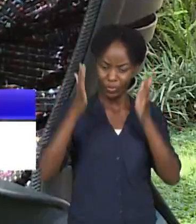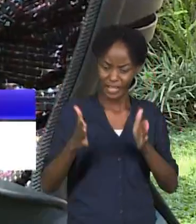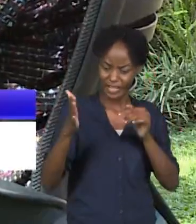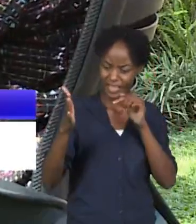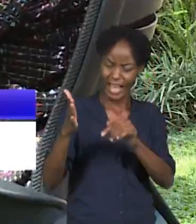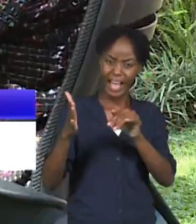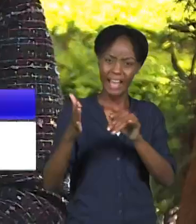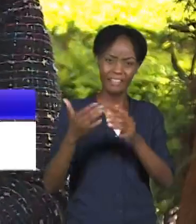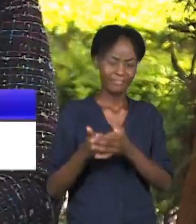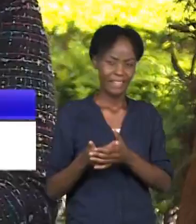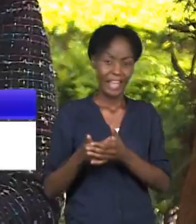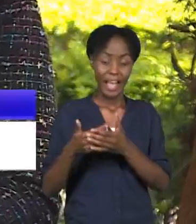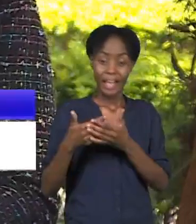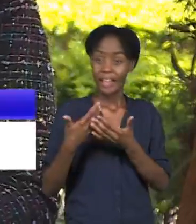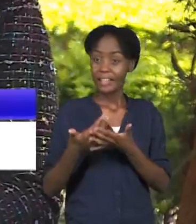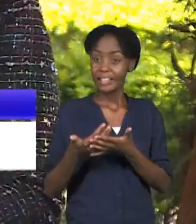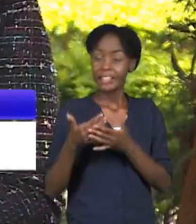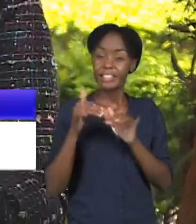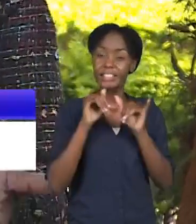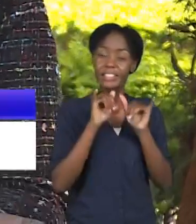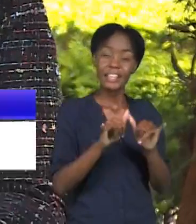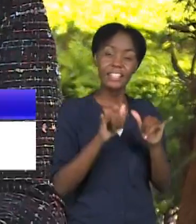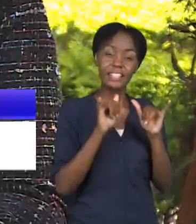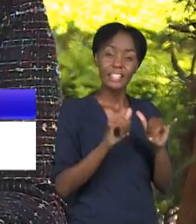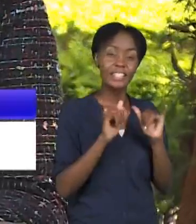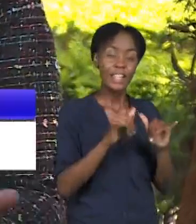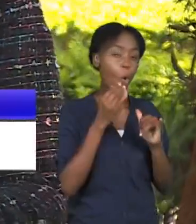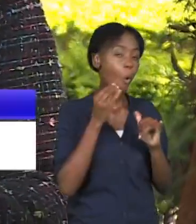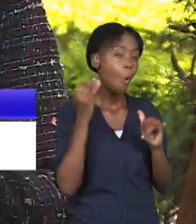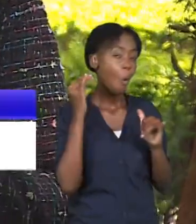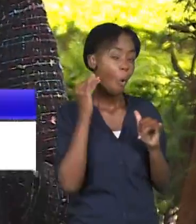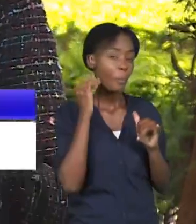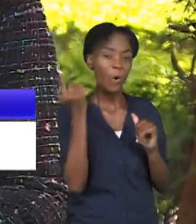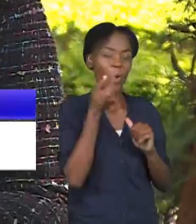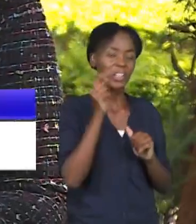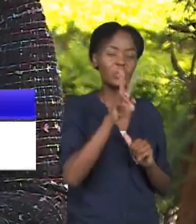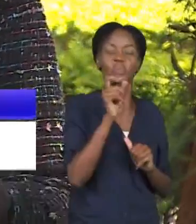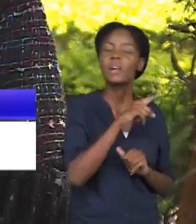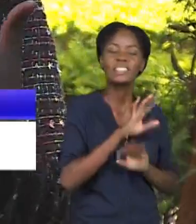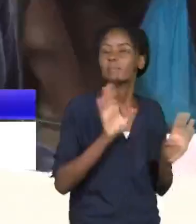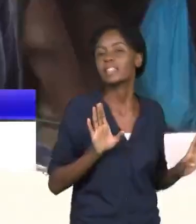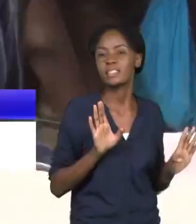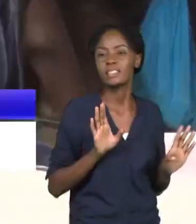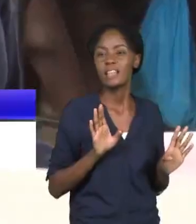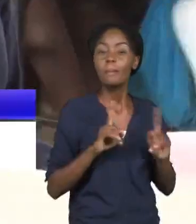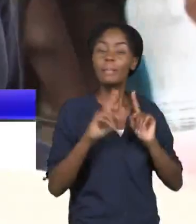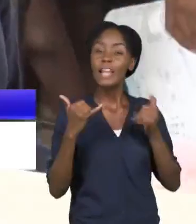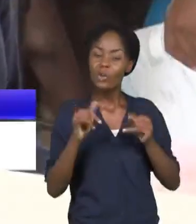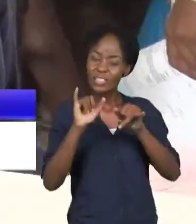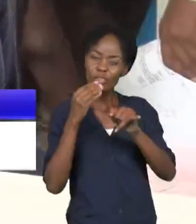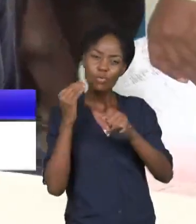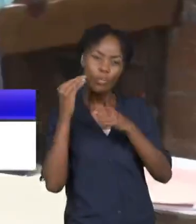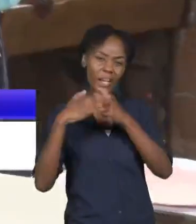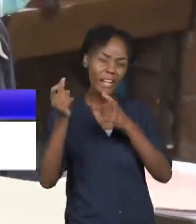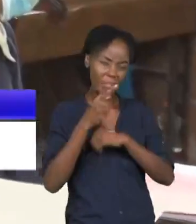stayed away from the teacher for more than 3 weeks or maybe at most 2 months. But now this is 9 months, 10